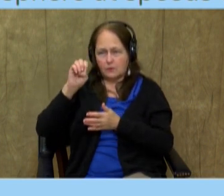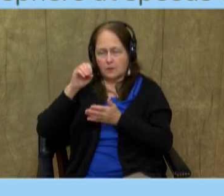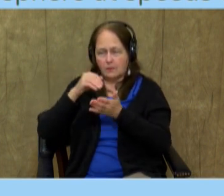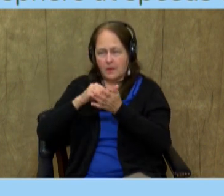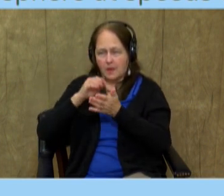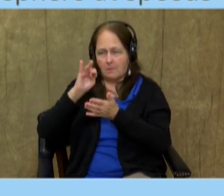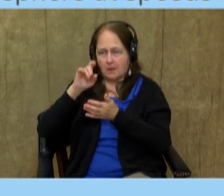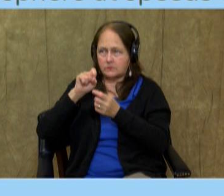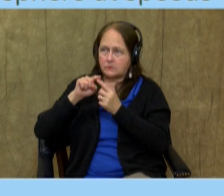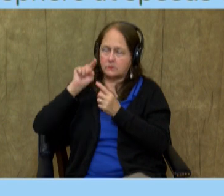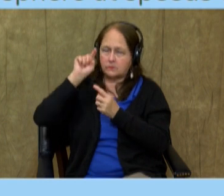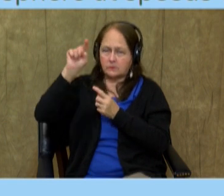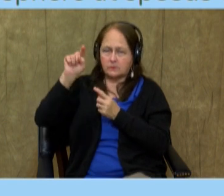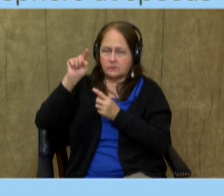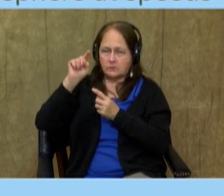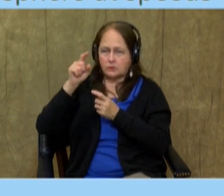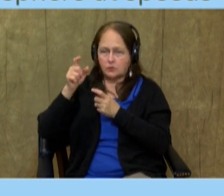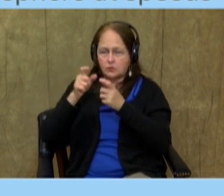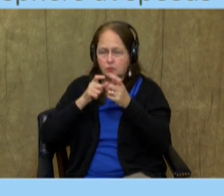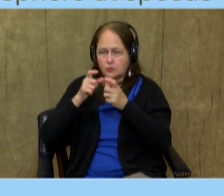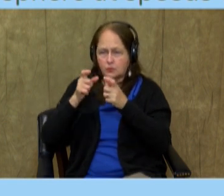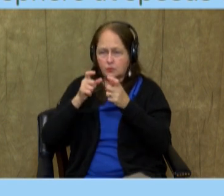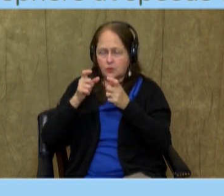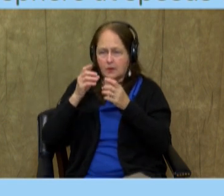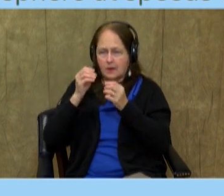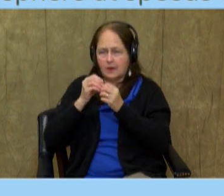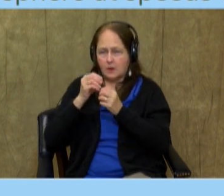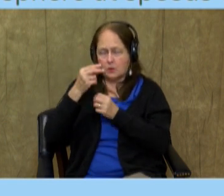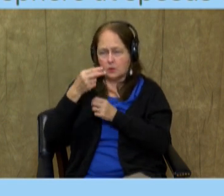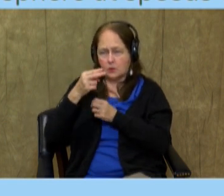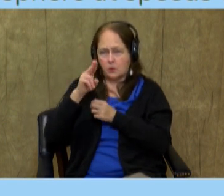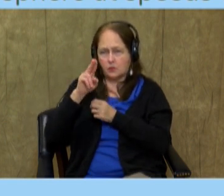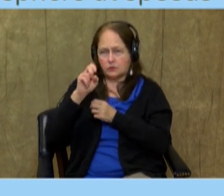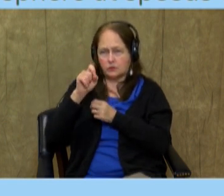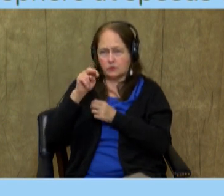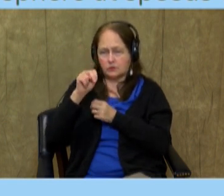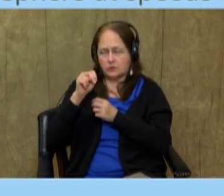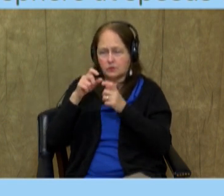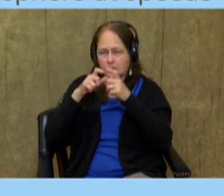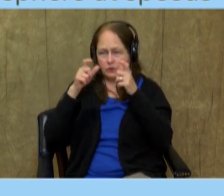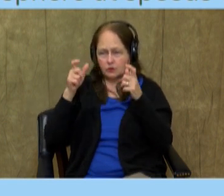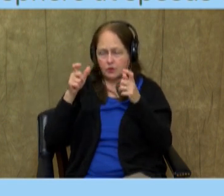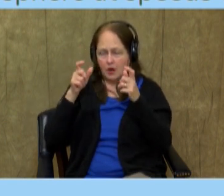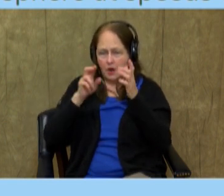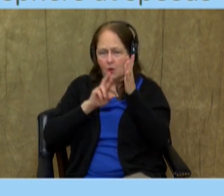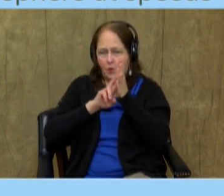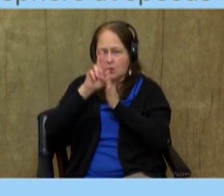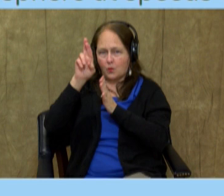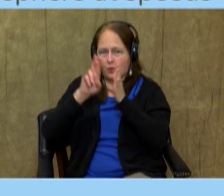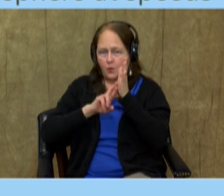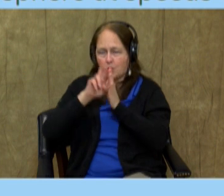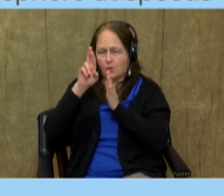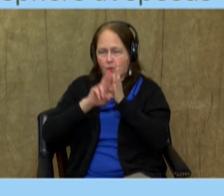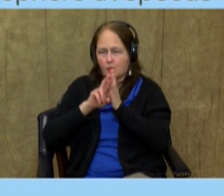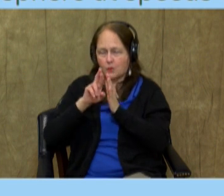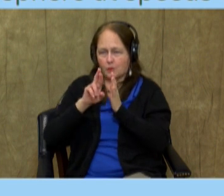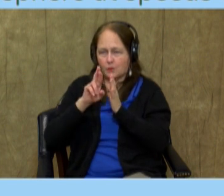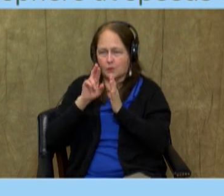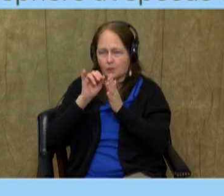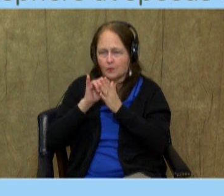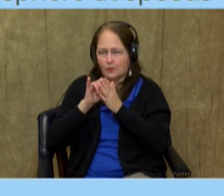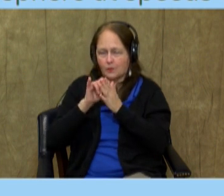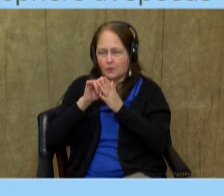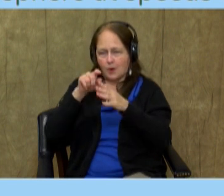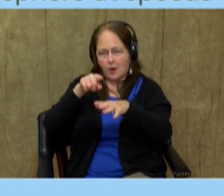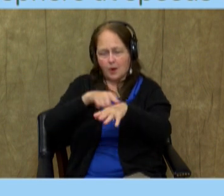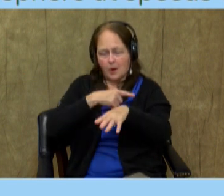240,000 miles away from the control station in Houston, a great giant rocket more than 300 feet tall, the length